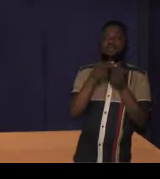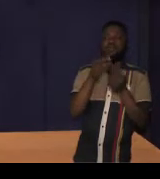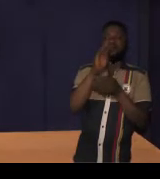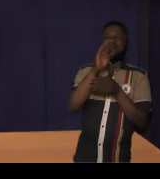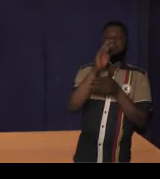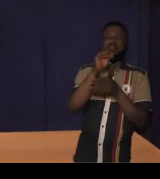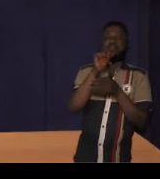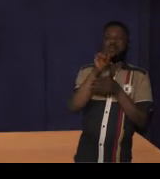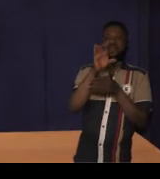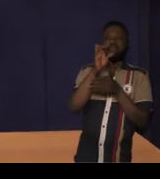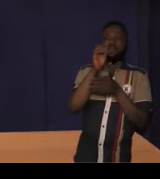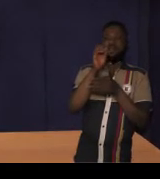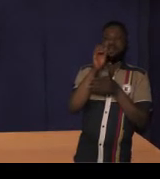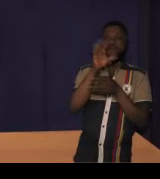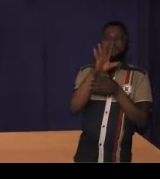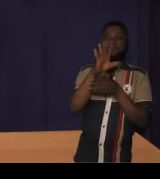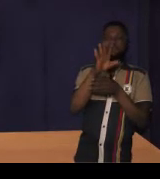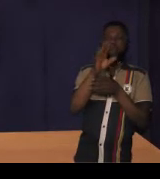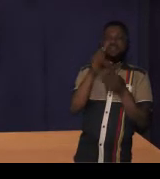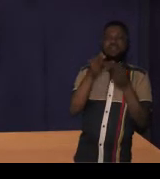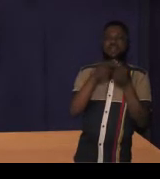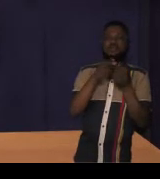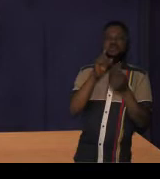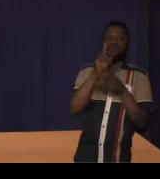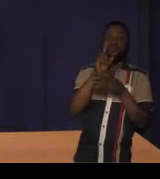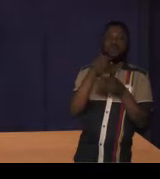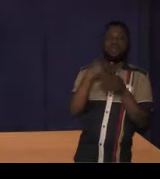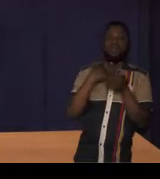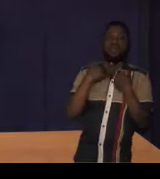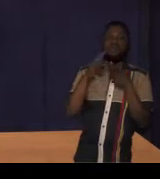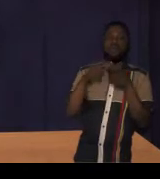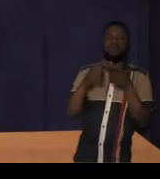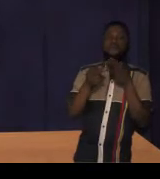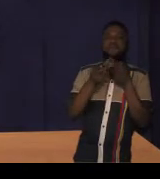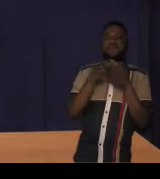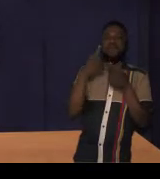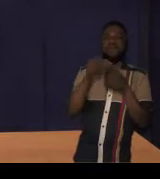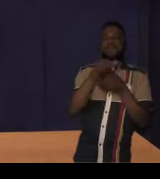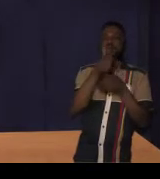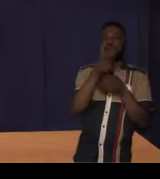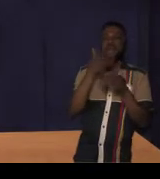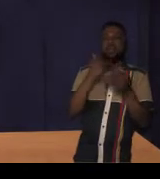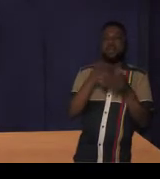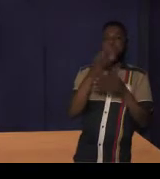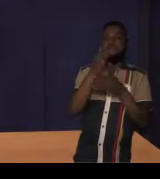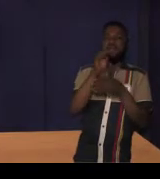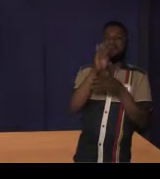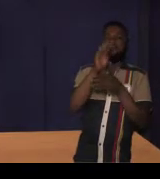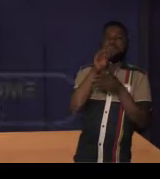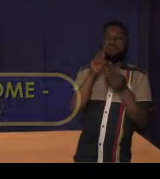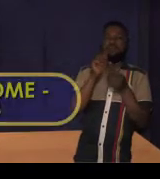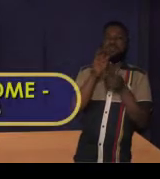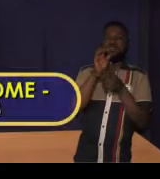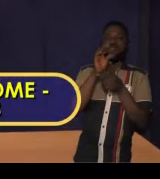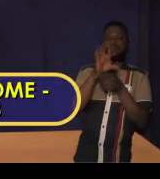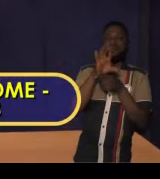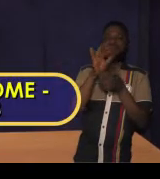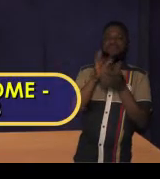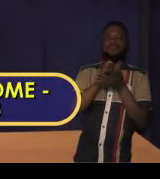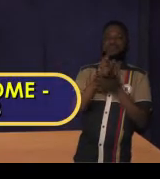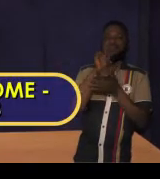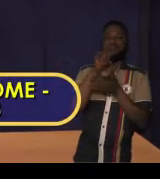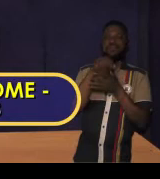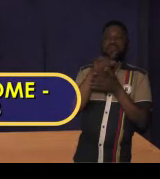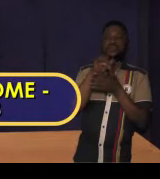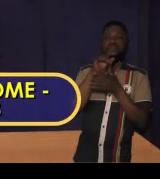because 14.05 is 14.05 times 1. So we have to multiply the other side by 14.05. Okay, so